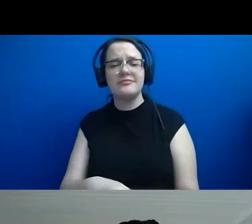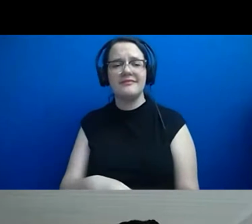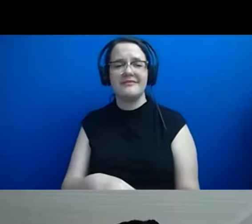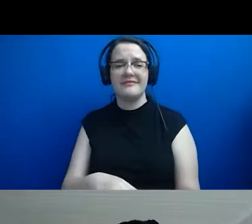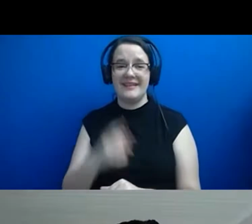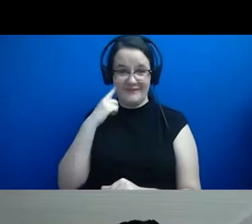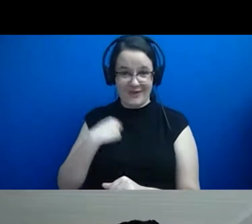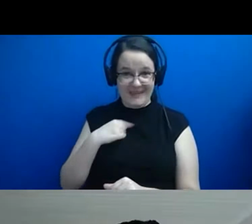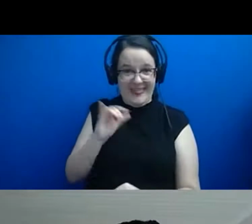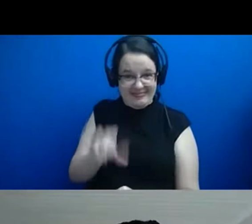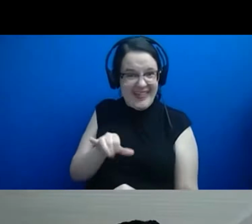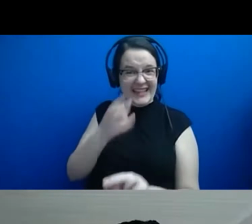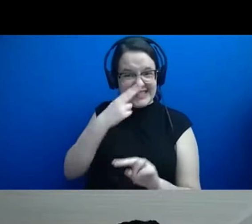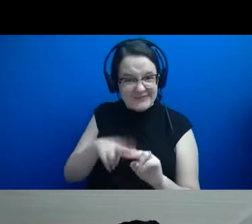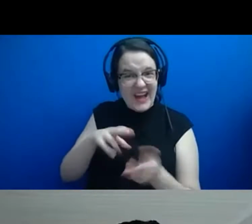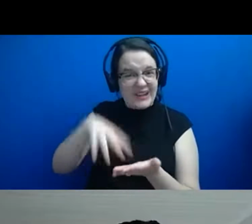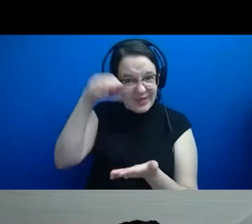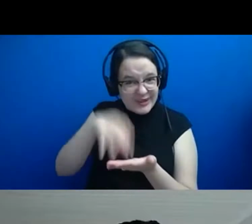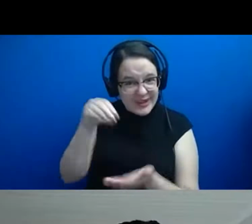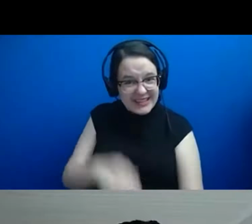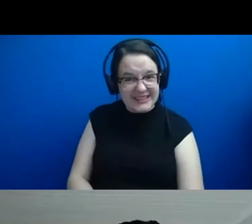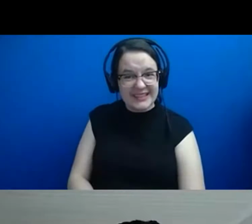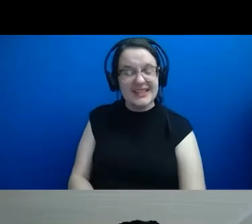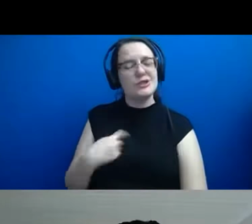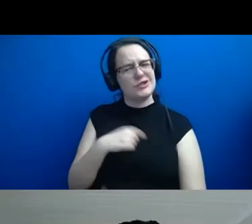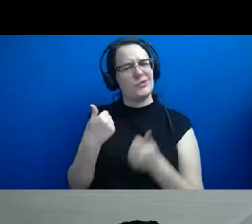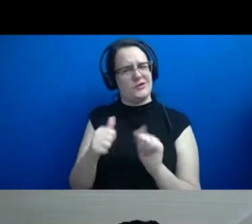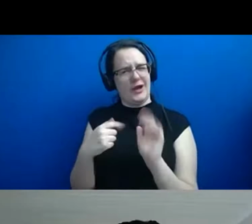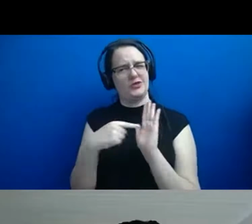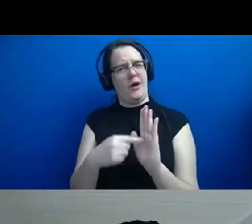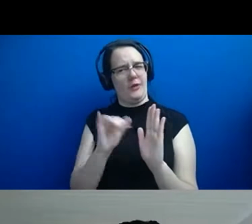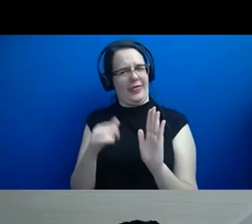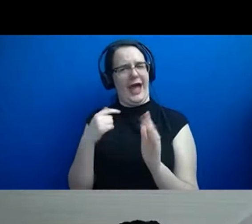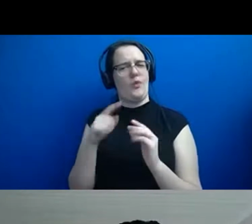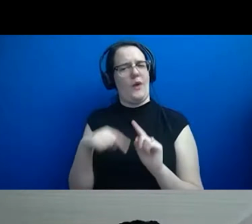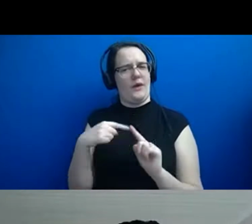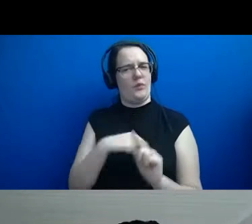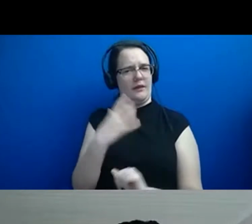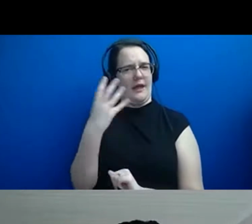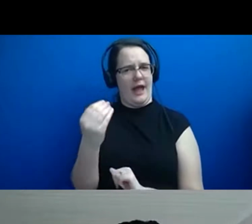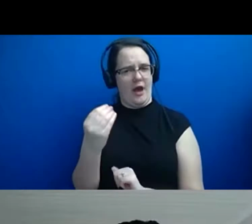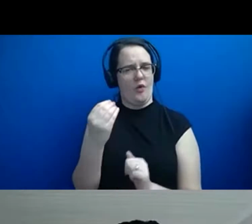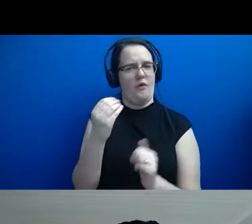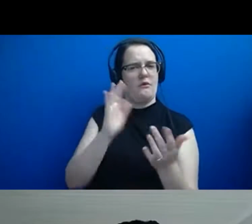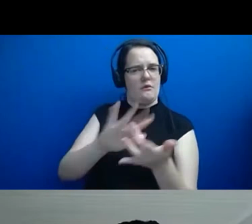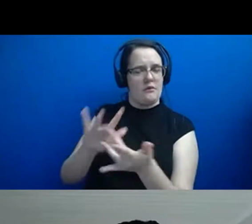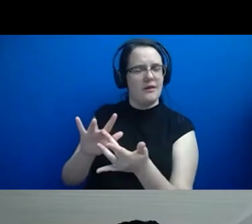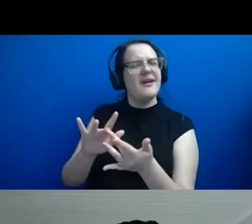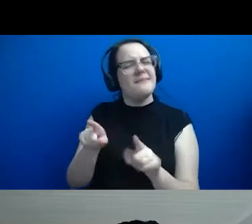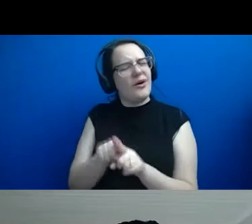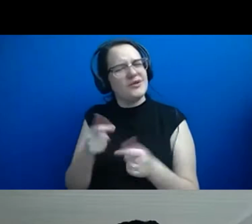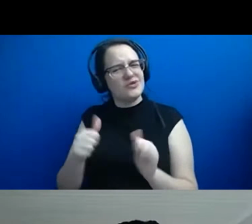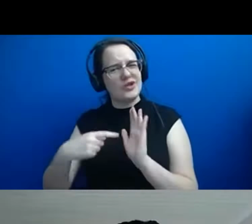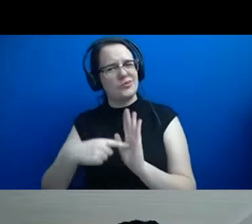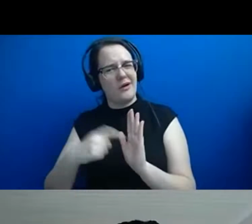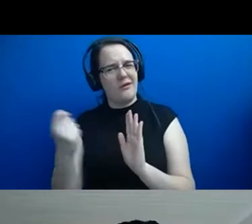that's fun learning. And so we try to model that when we go out, but we also advocate all the time for all of the agencies who are doing this